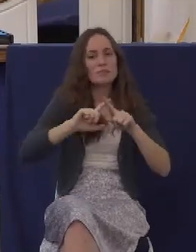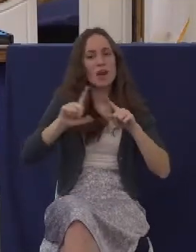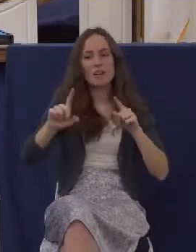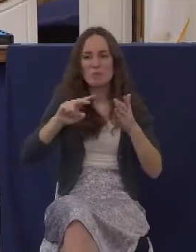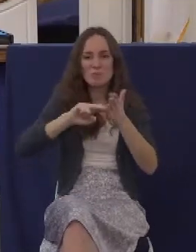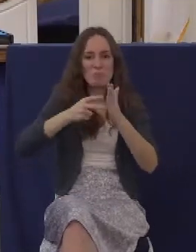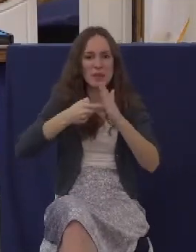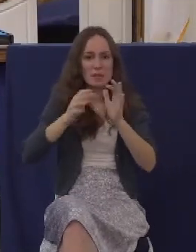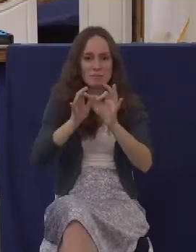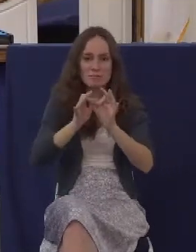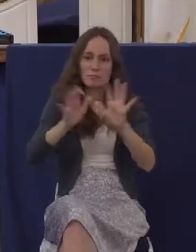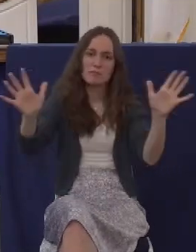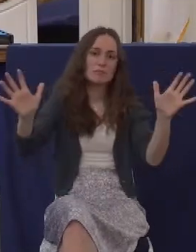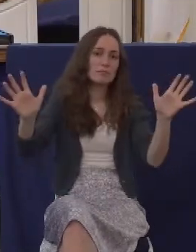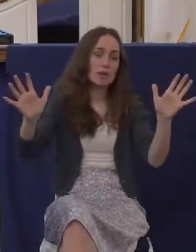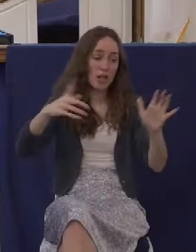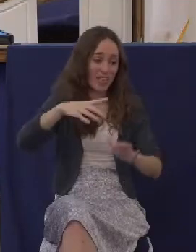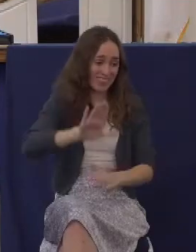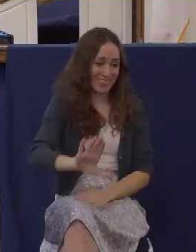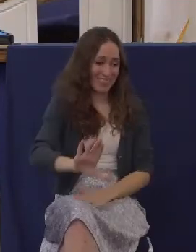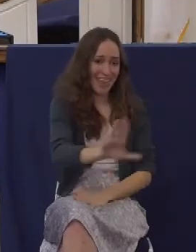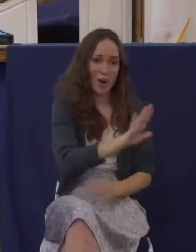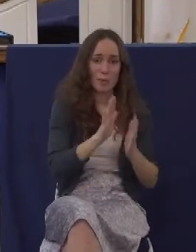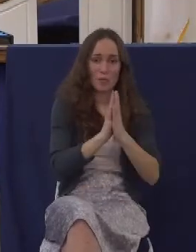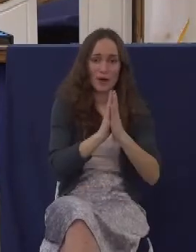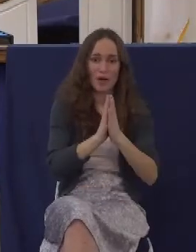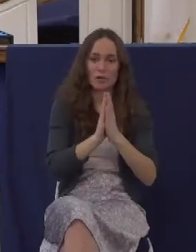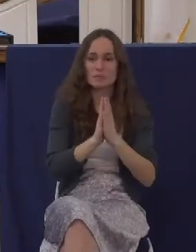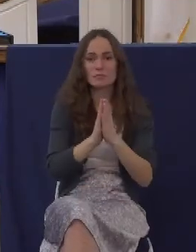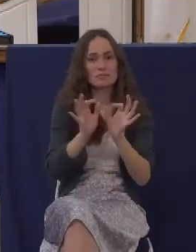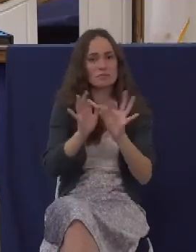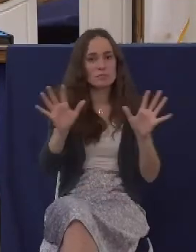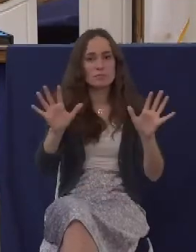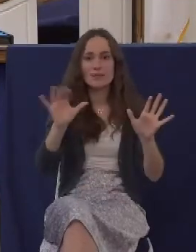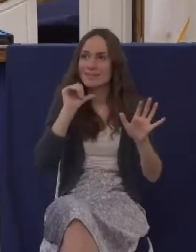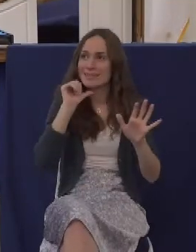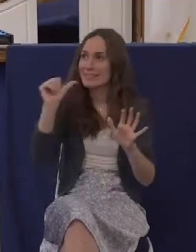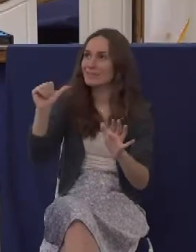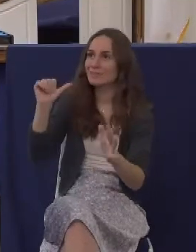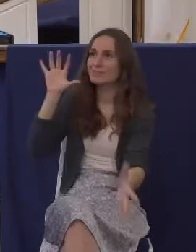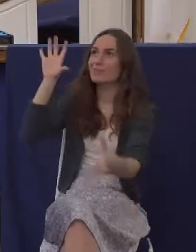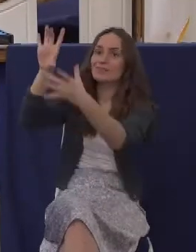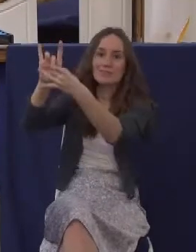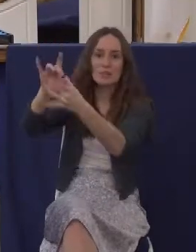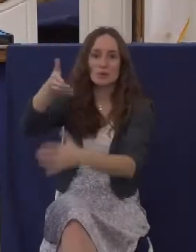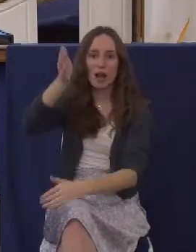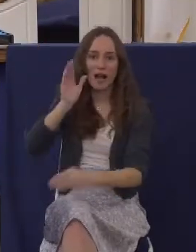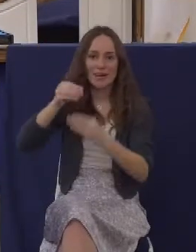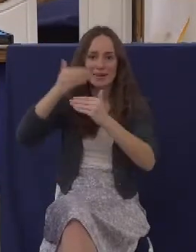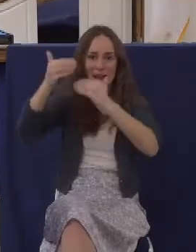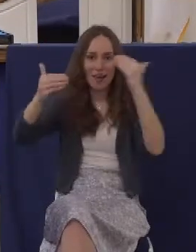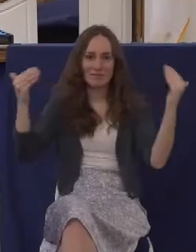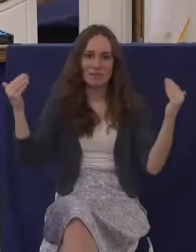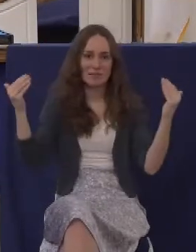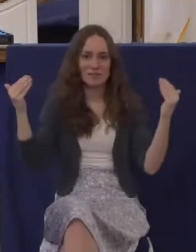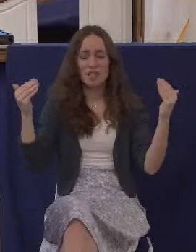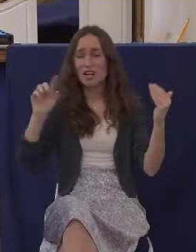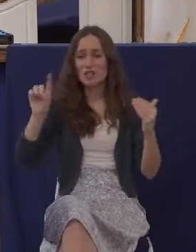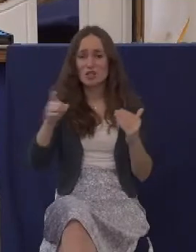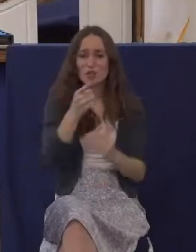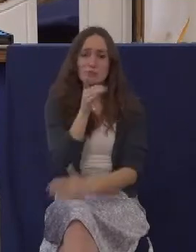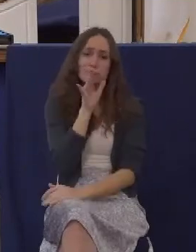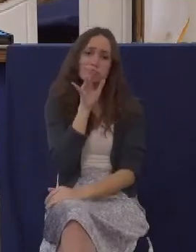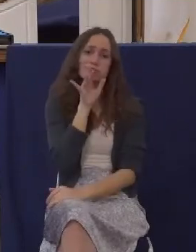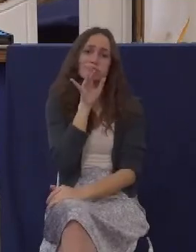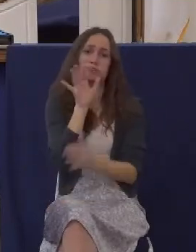Those prayers didn't make it to heaven. It was useless chatter. And by the way, that's still true today. There's a lot of things going on for prayer